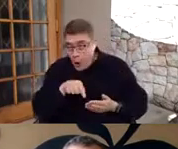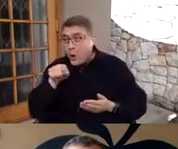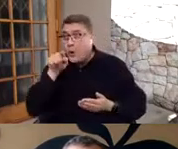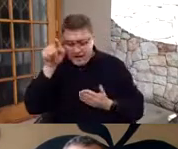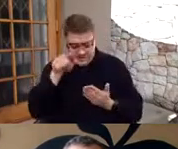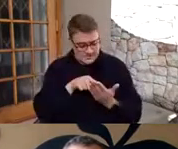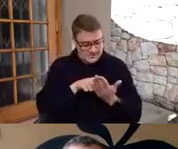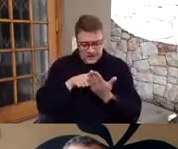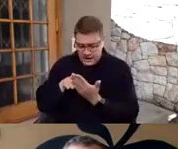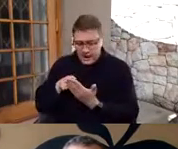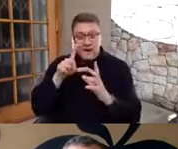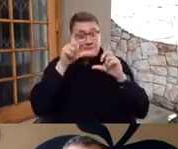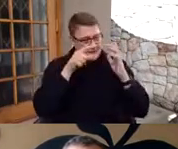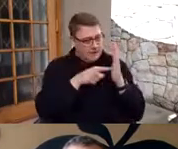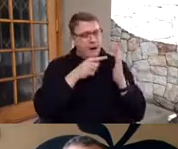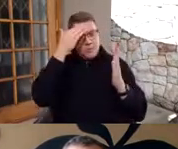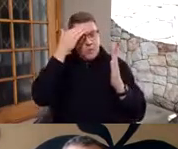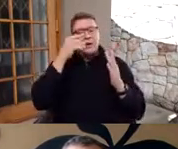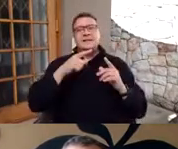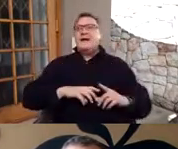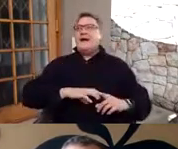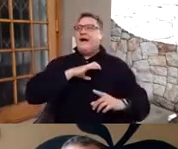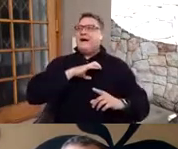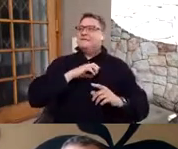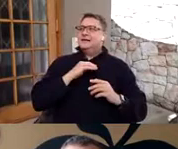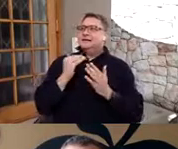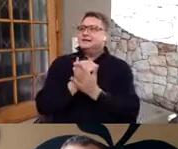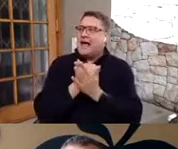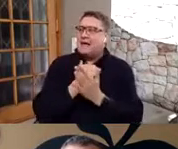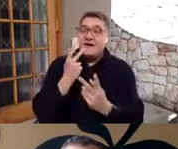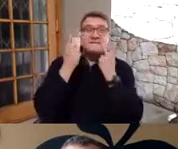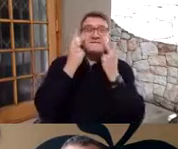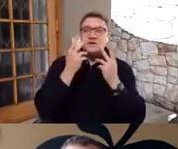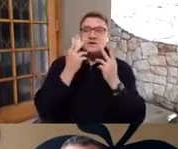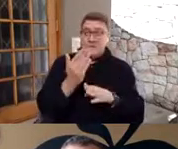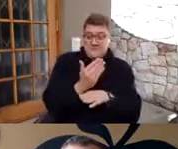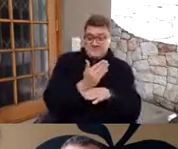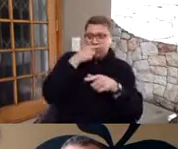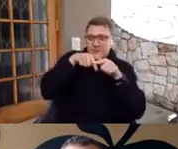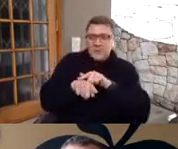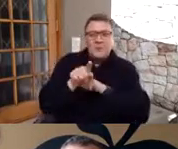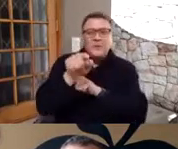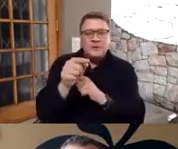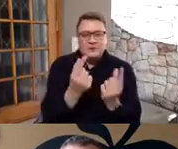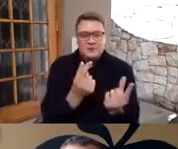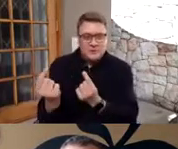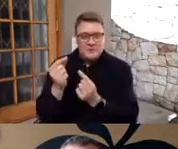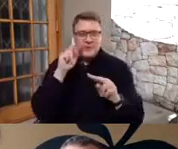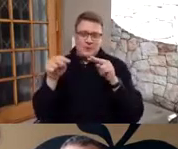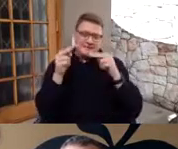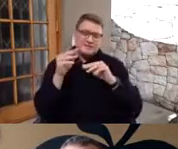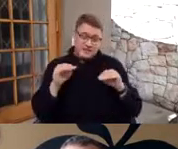the space, so to make that space safe, to give them a visual what you're going to, where you're going to take them and what they're going to do.